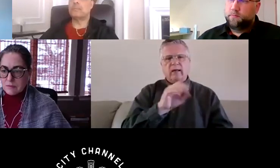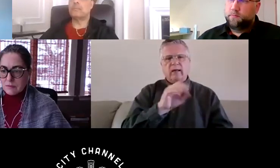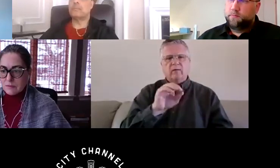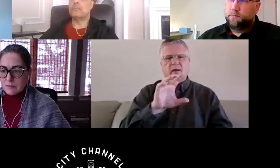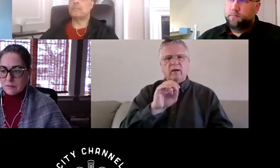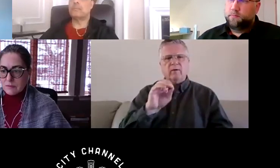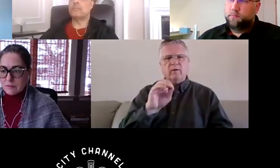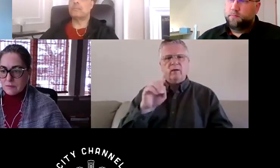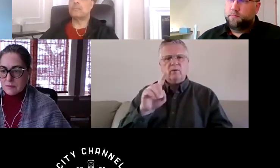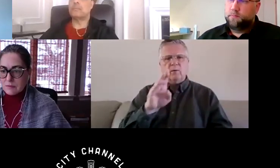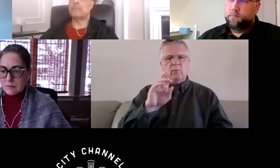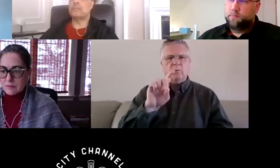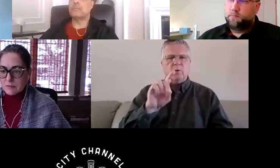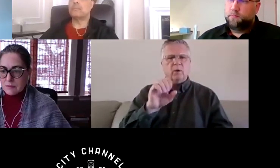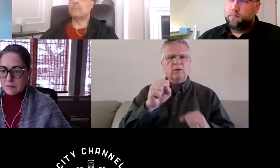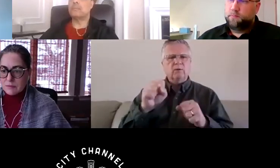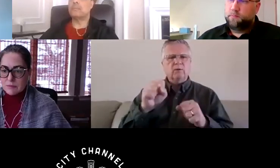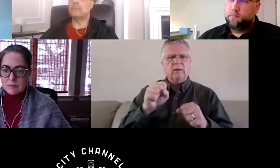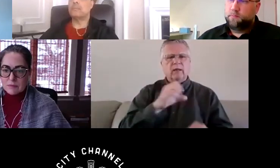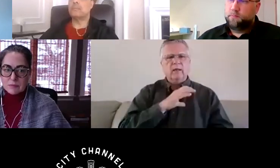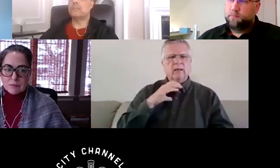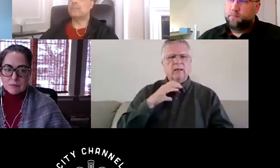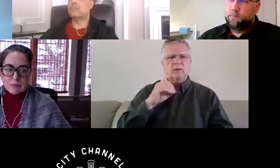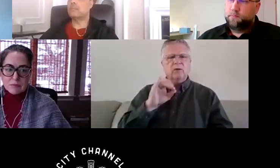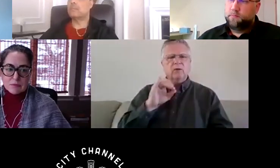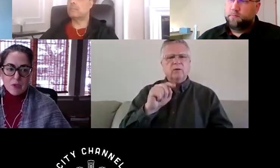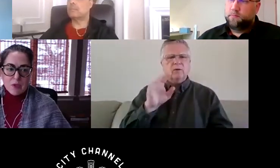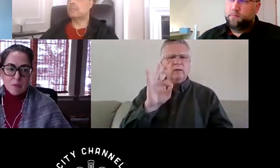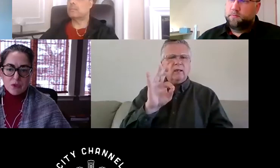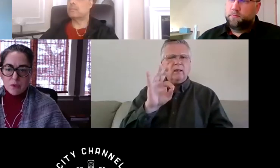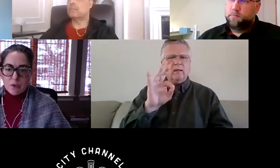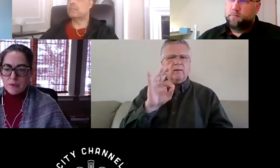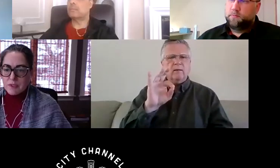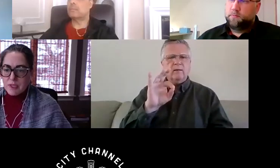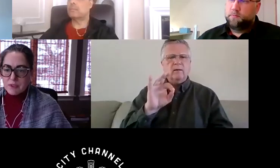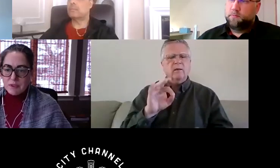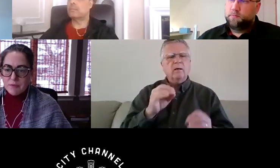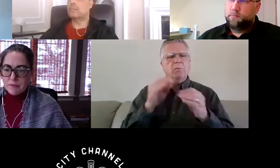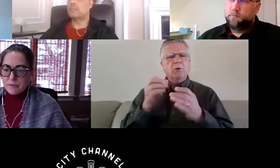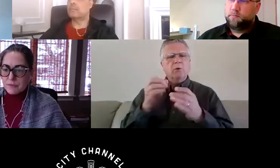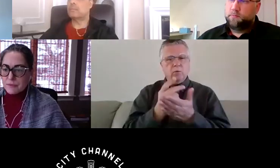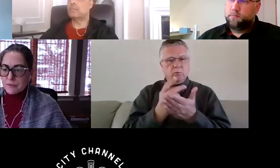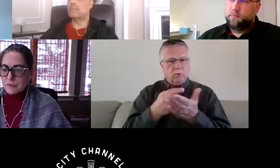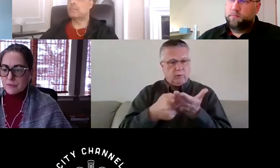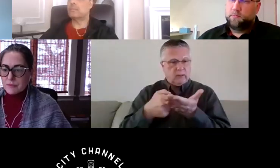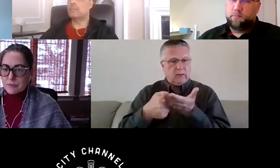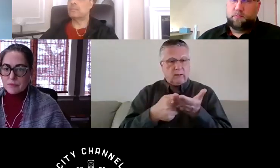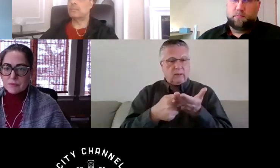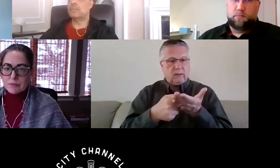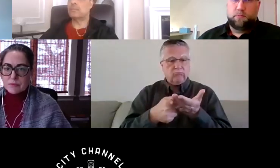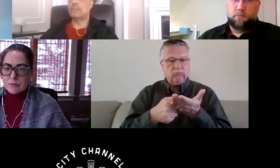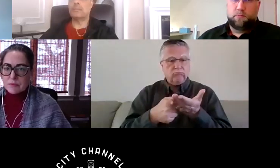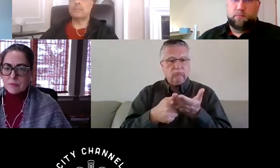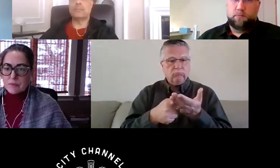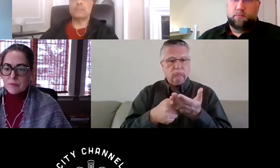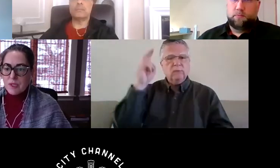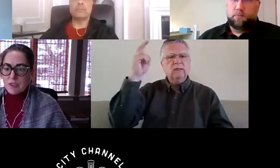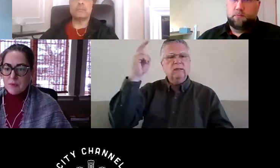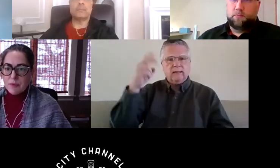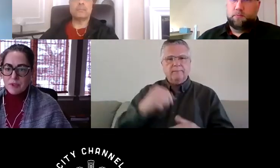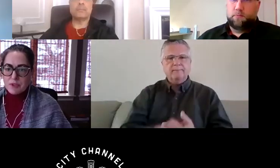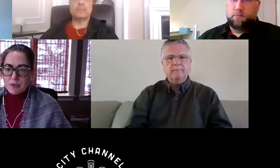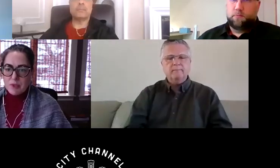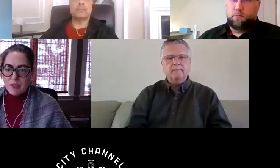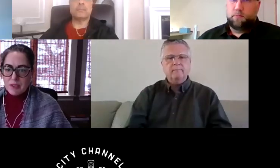Street, respectively, Council District 9. Motion to approve discussion. Second.